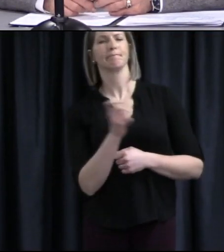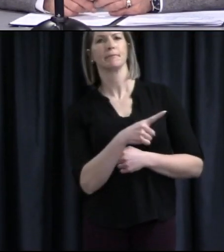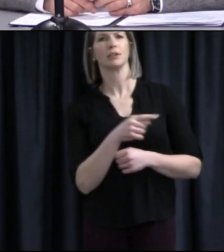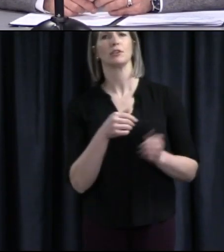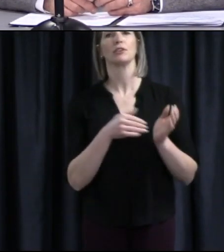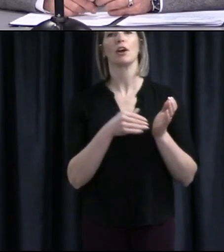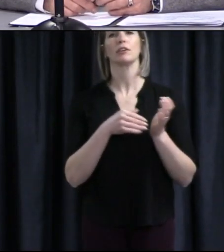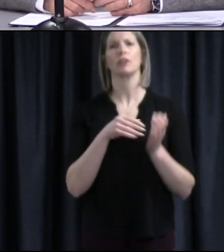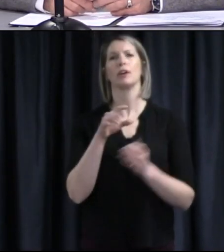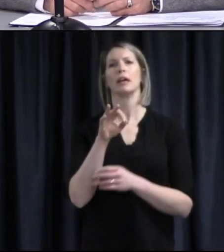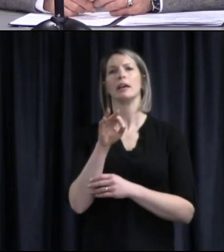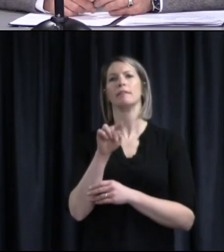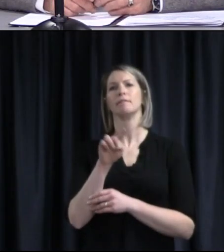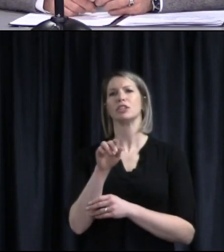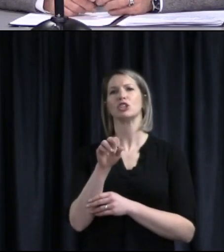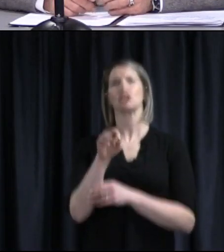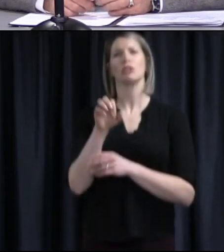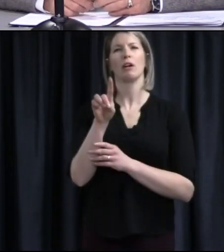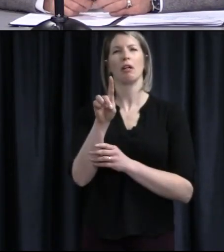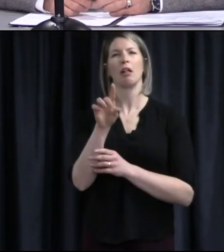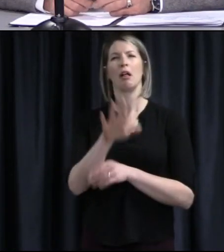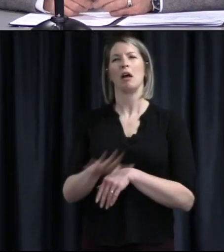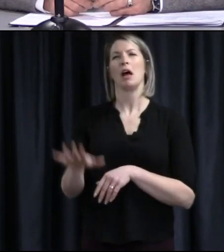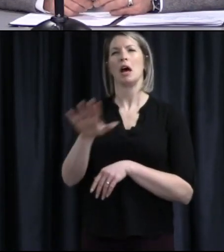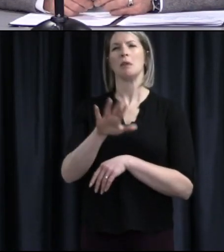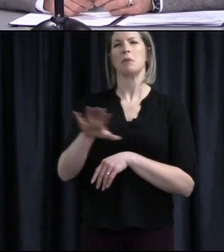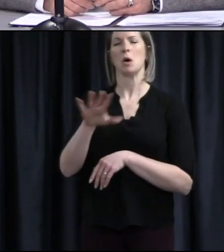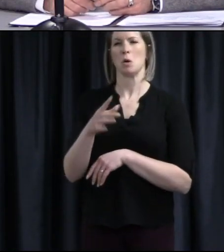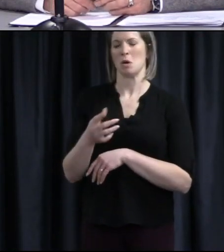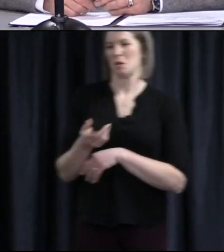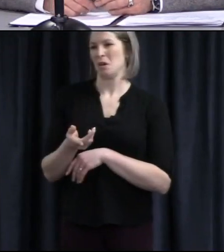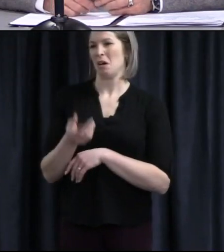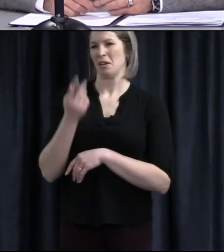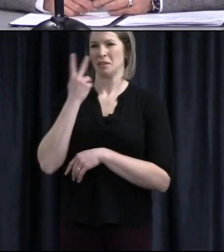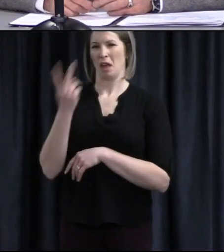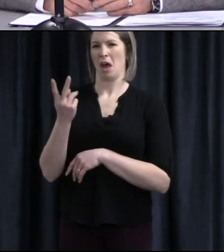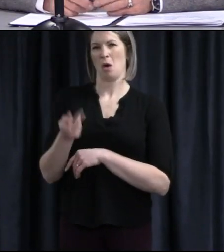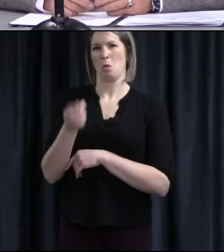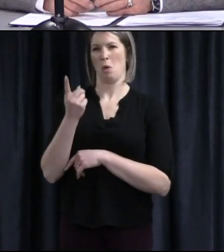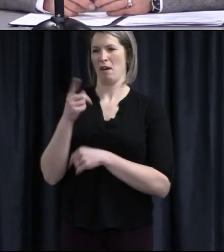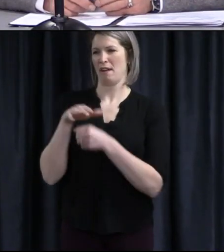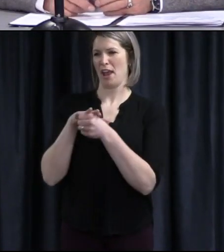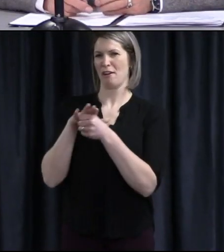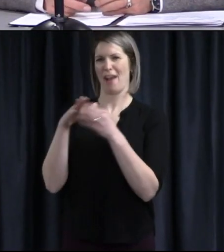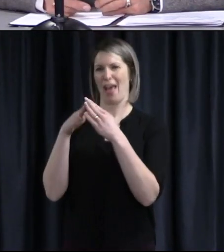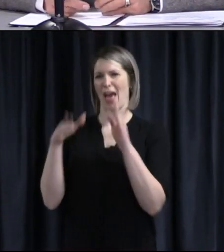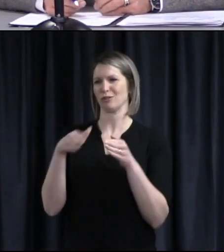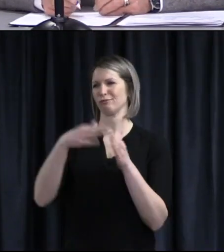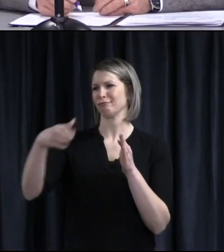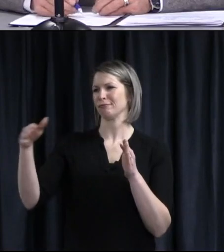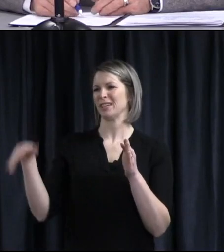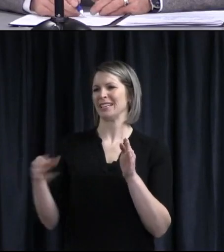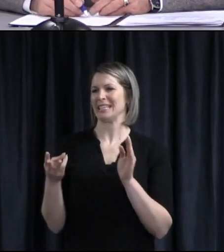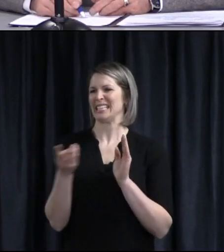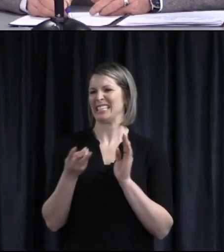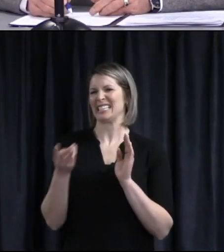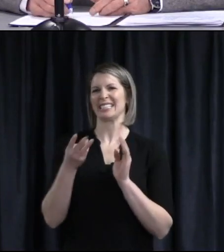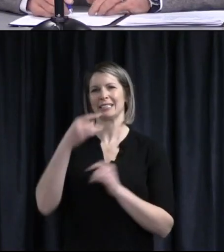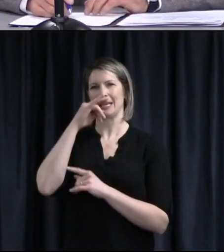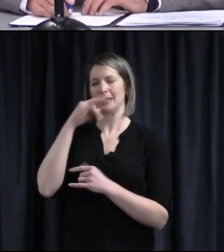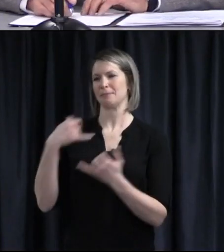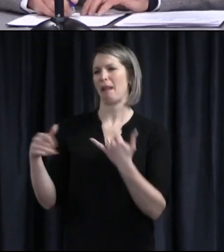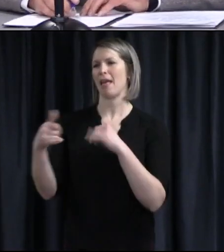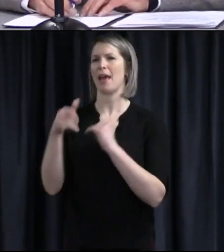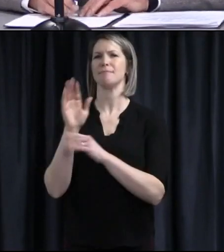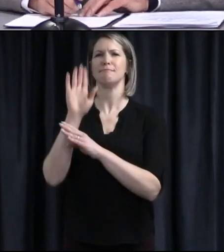group 6 or 7 or 8 kids in the cul-de-sac playing pickup hockey, basketball, whatever.